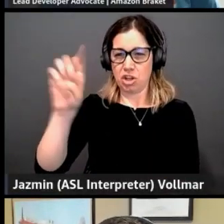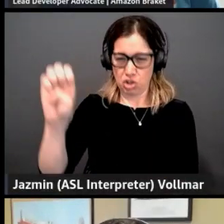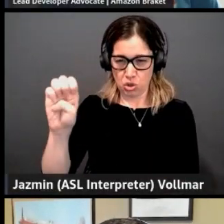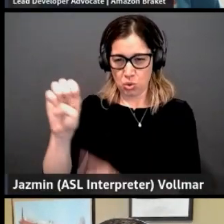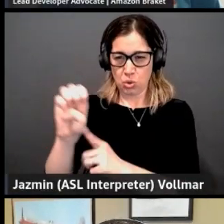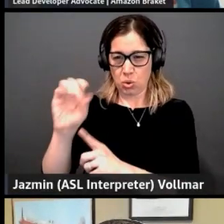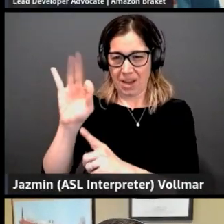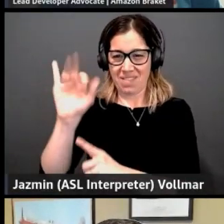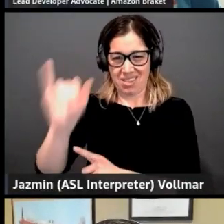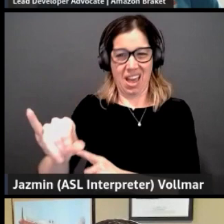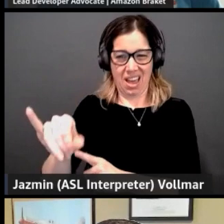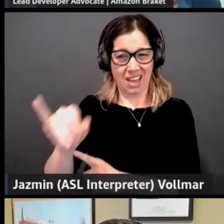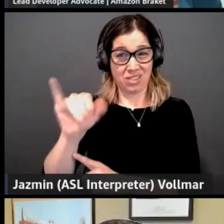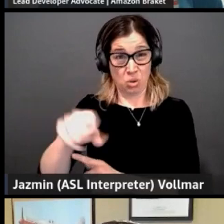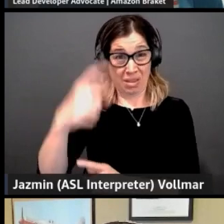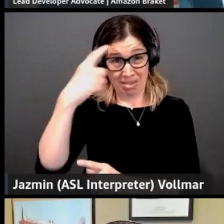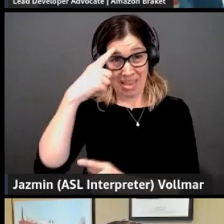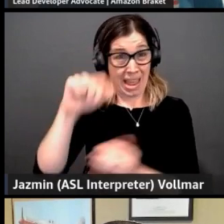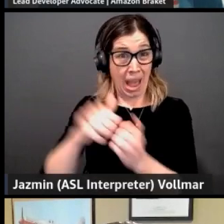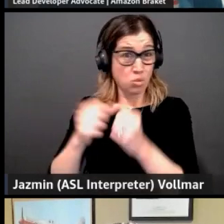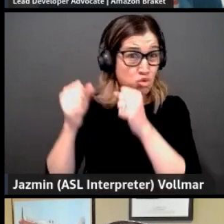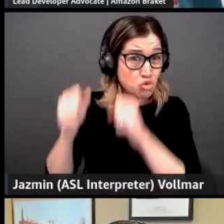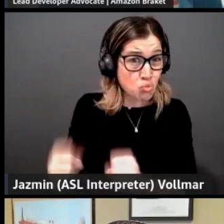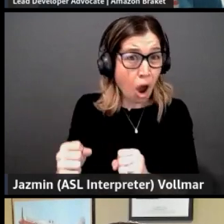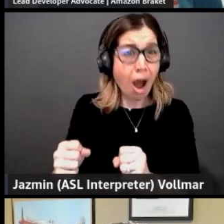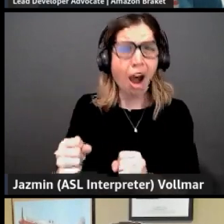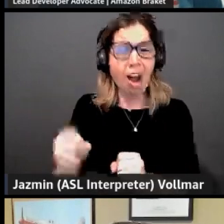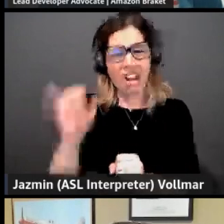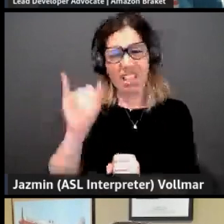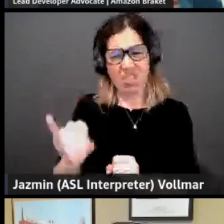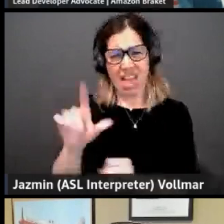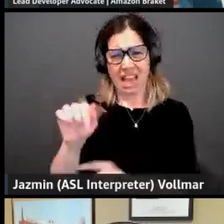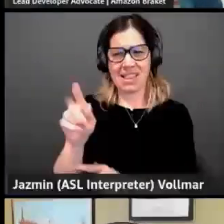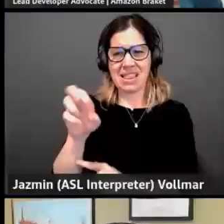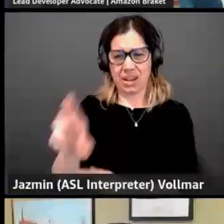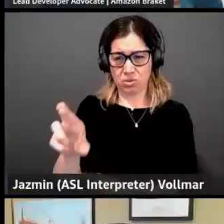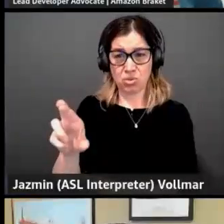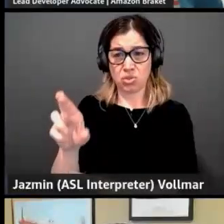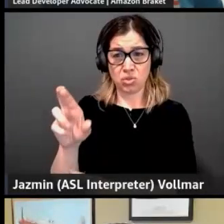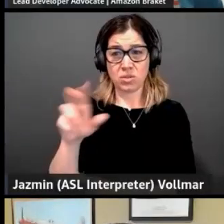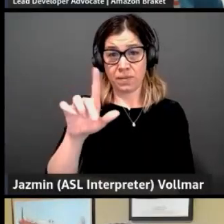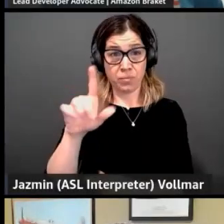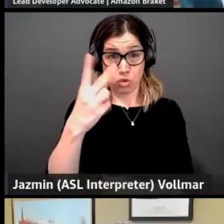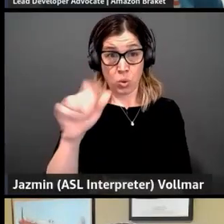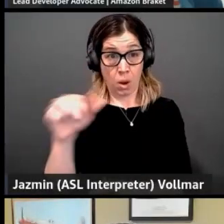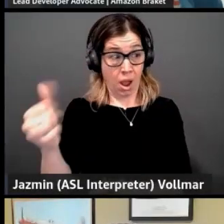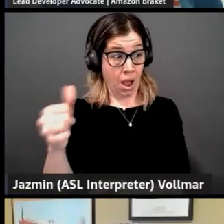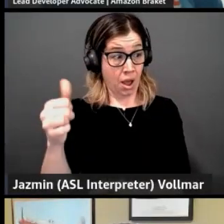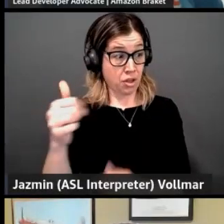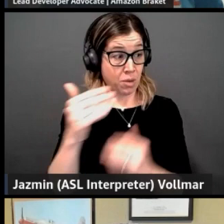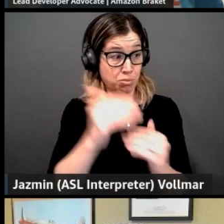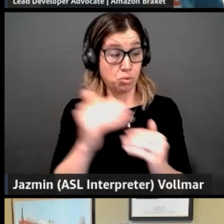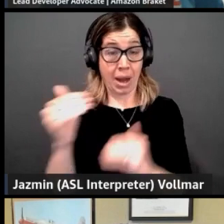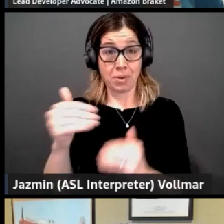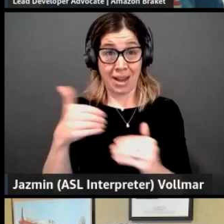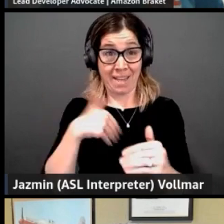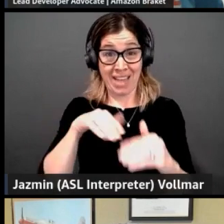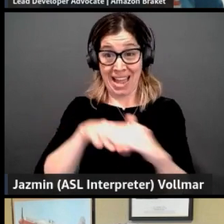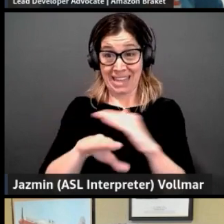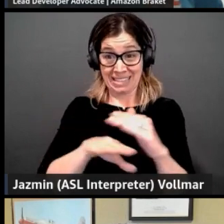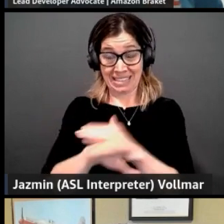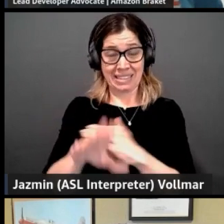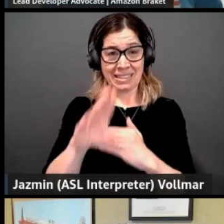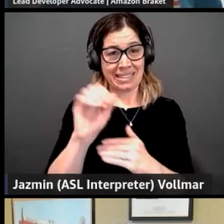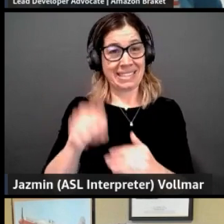how strong is the intensity of my laser. And those two are the parameters that I have access to and that I can alter. And this is the